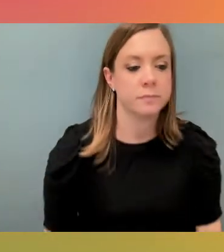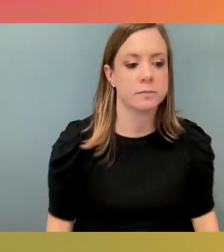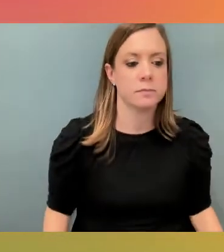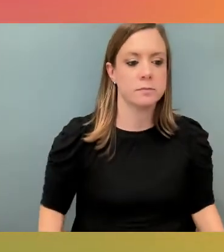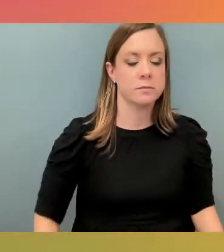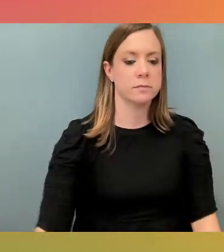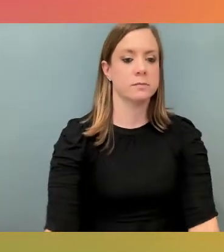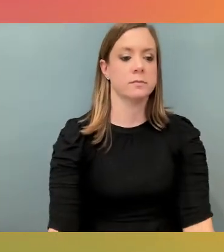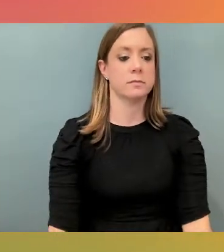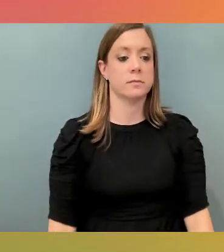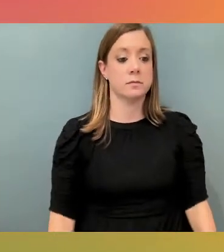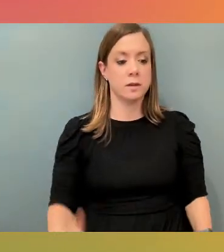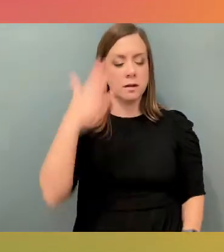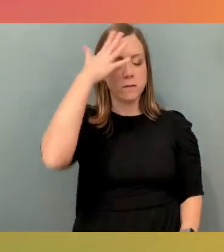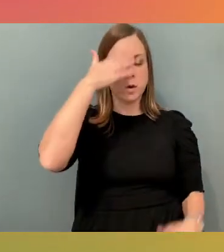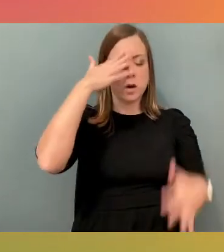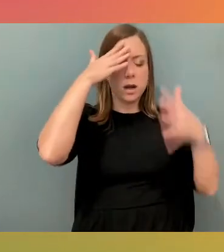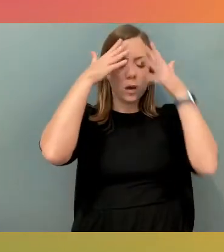Soften your forehead